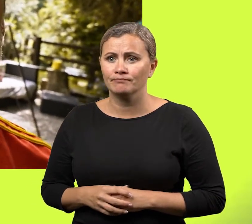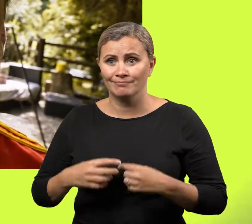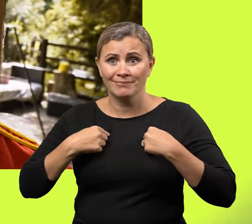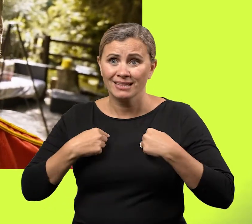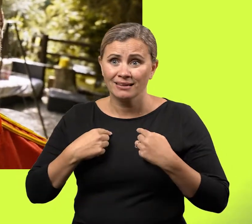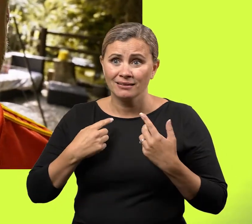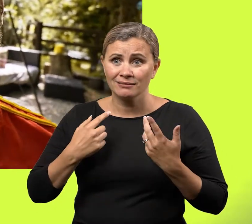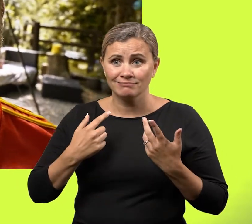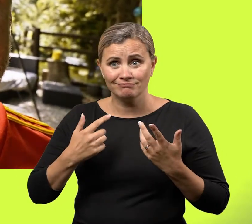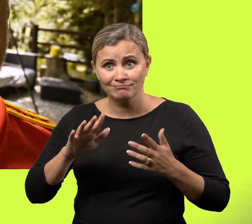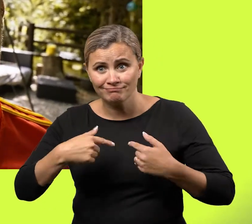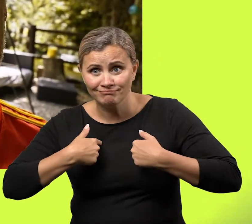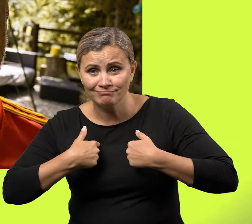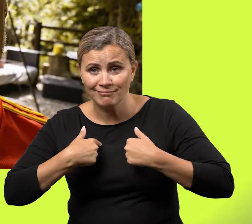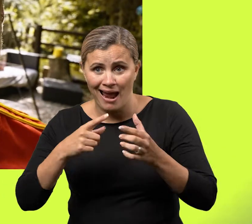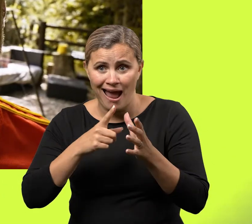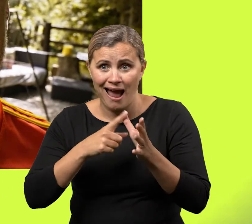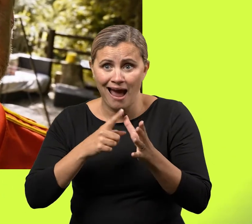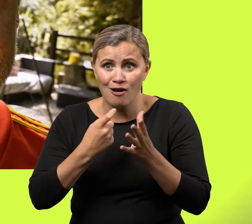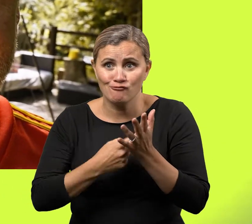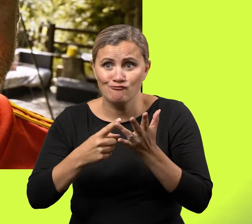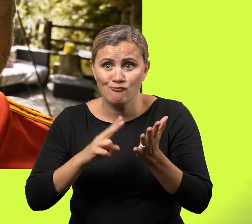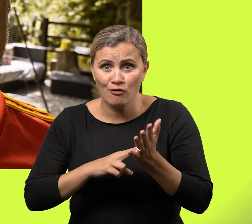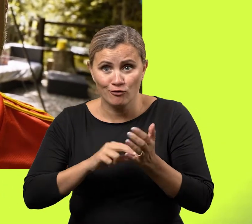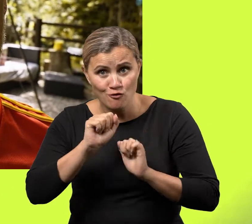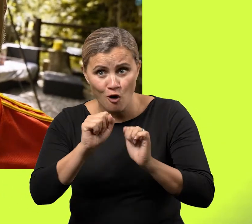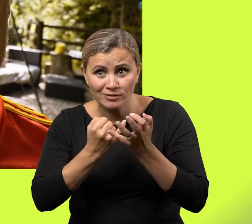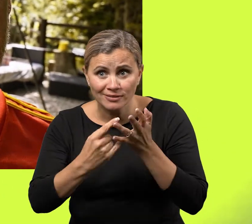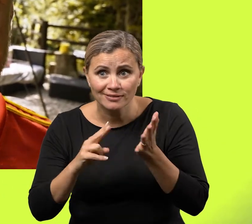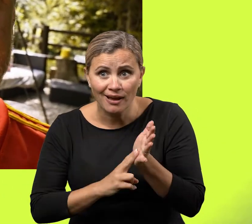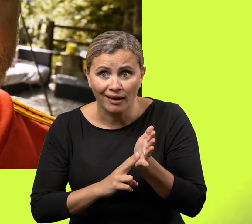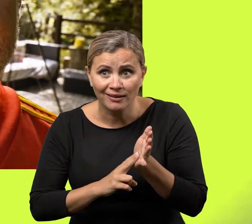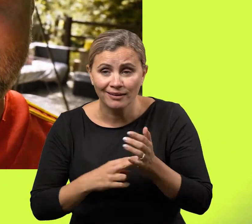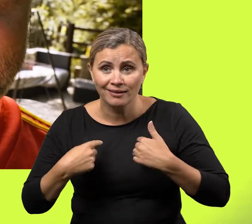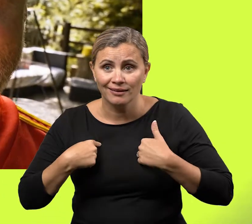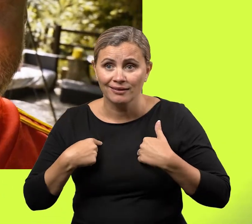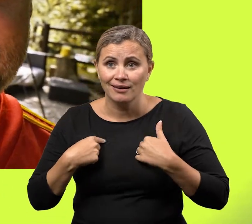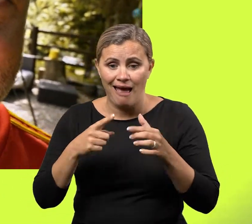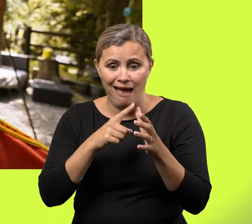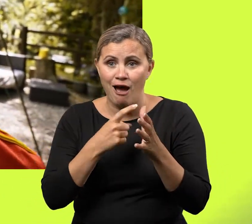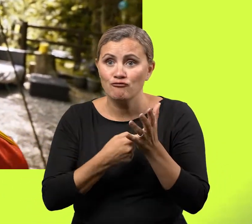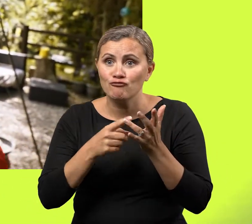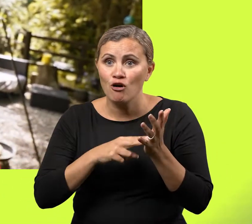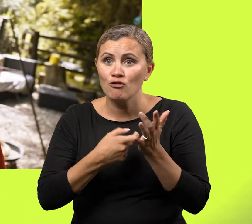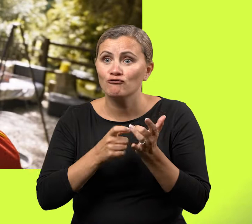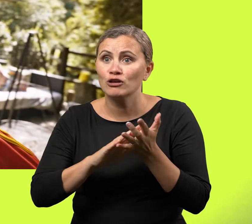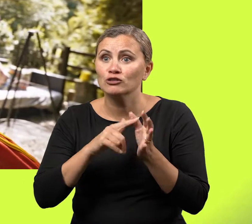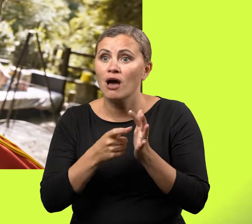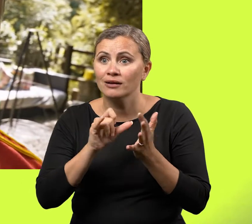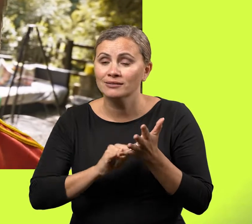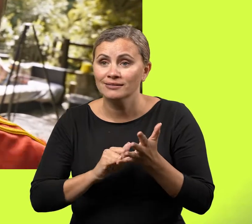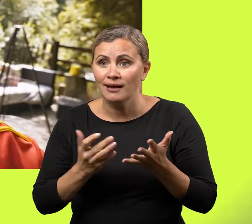it's me, Dad. It's your son, Aaron Richards.